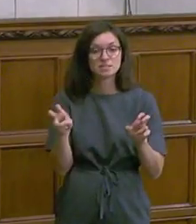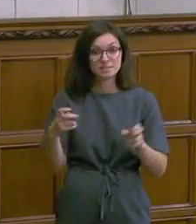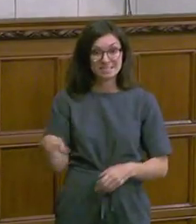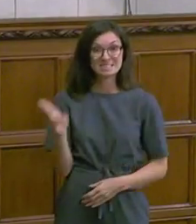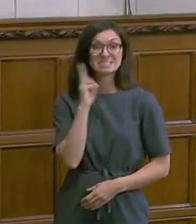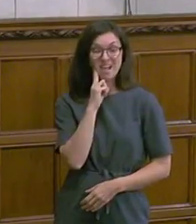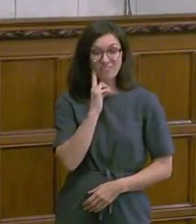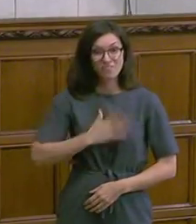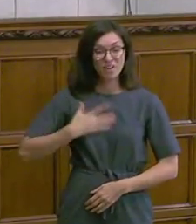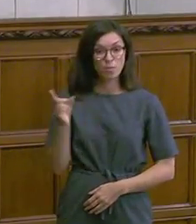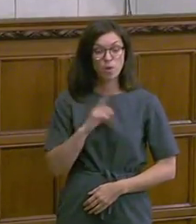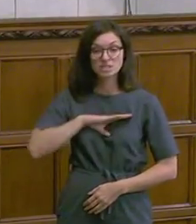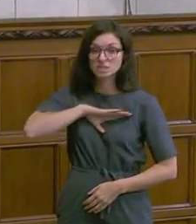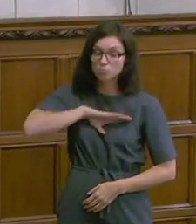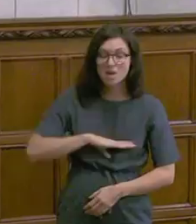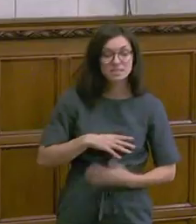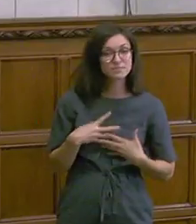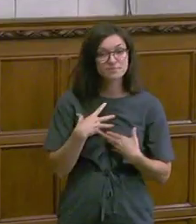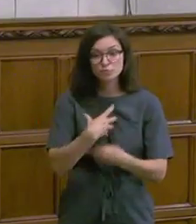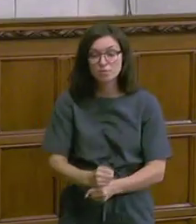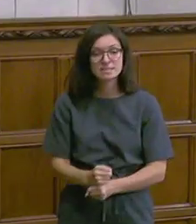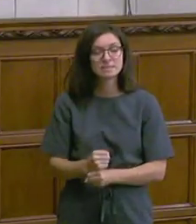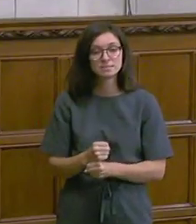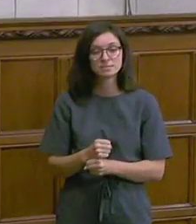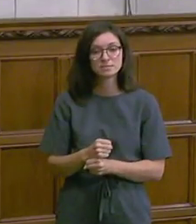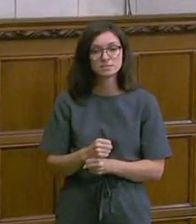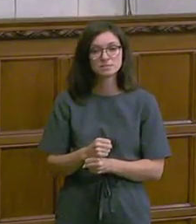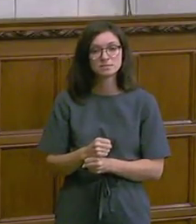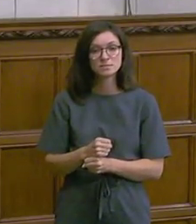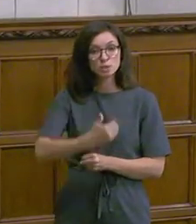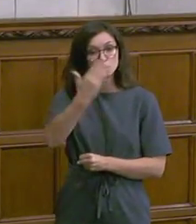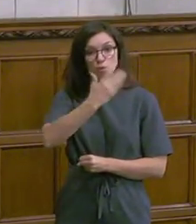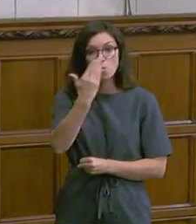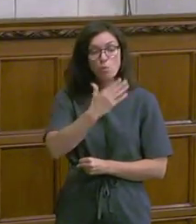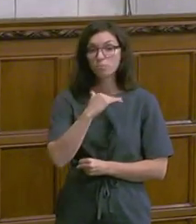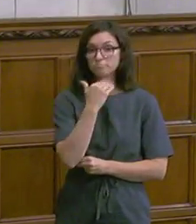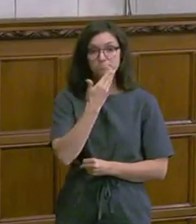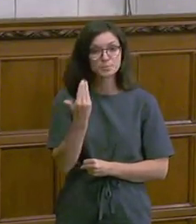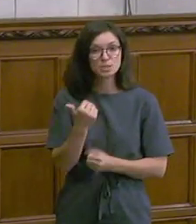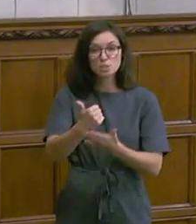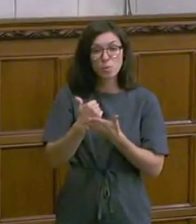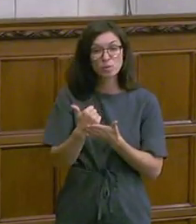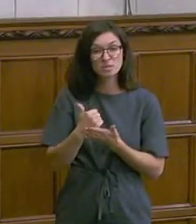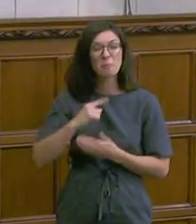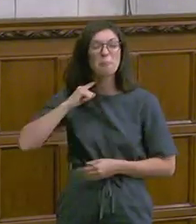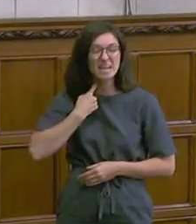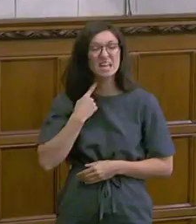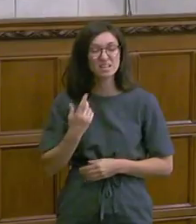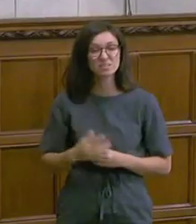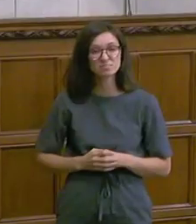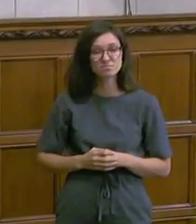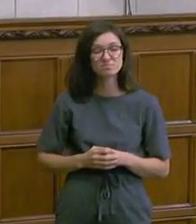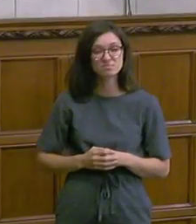feel depressed and very frustrated. Having no support in school is very mean. When I don't